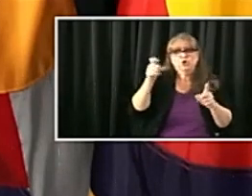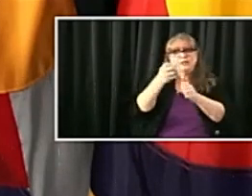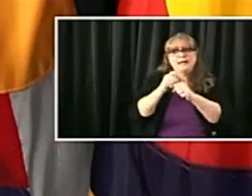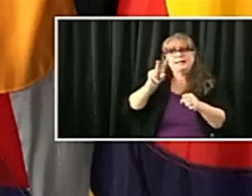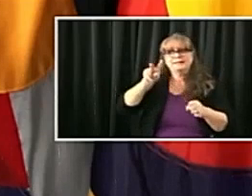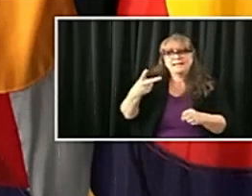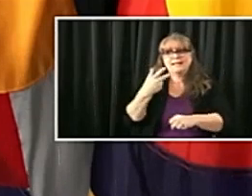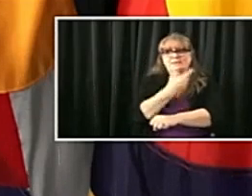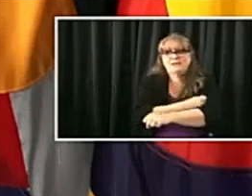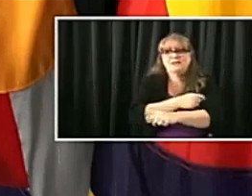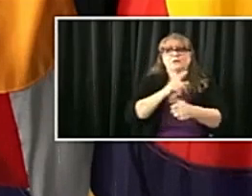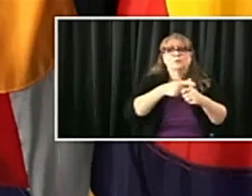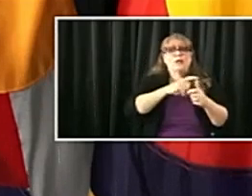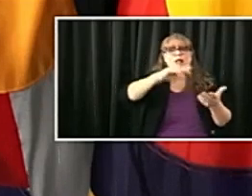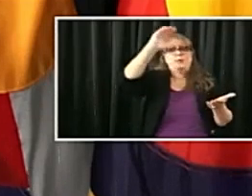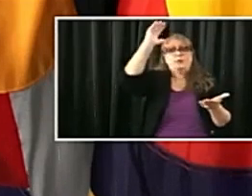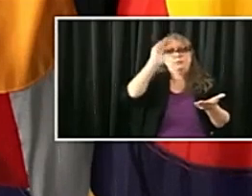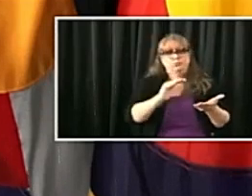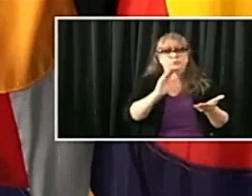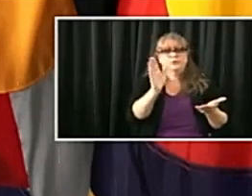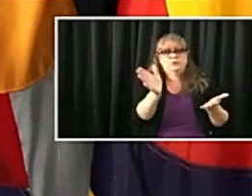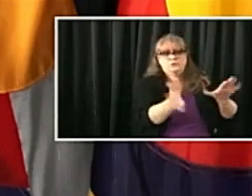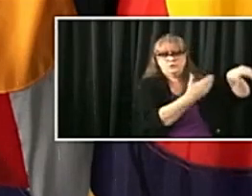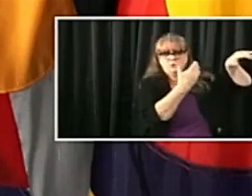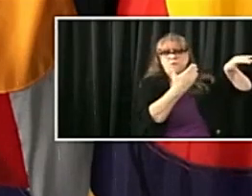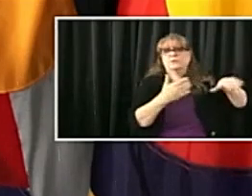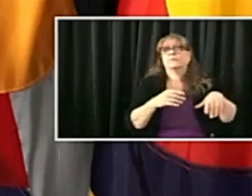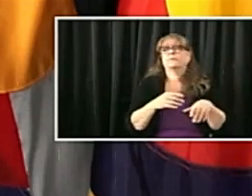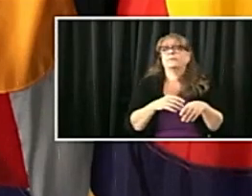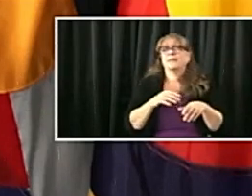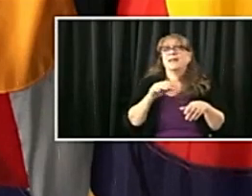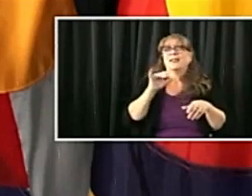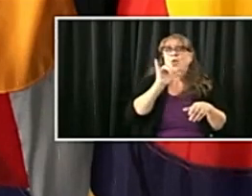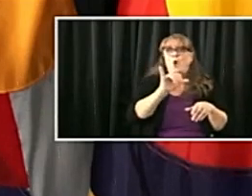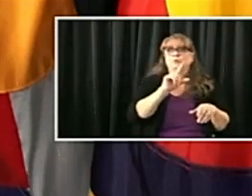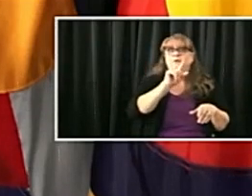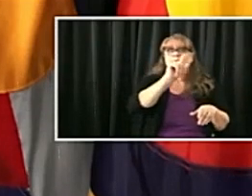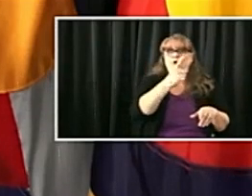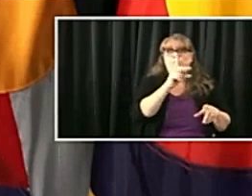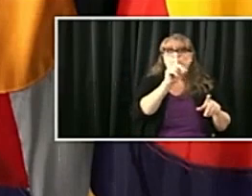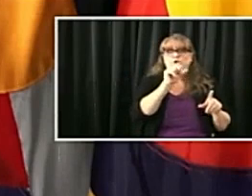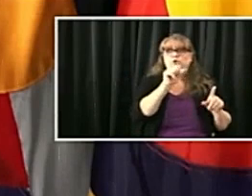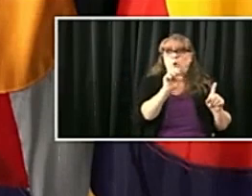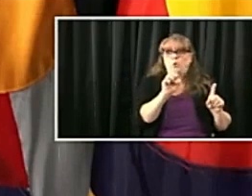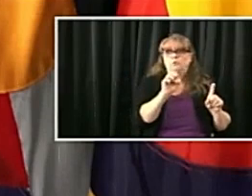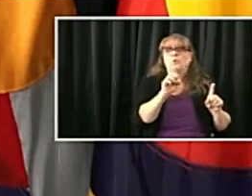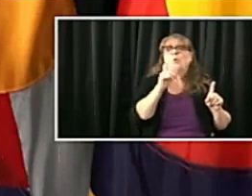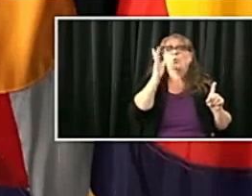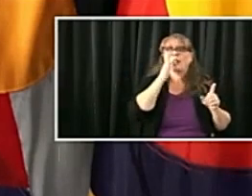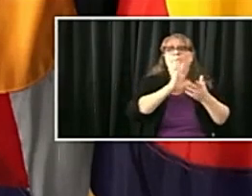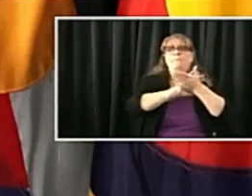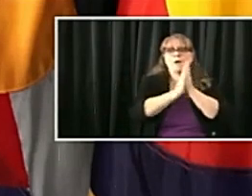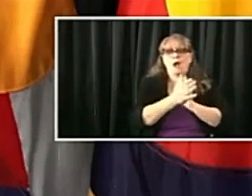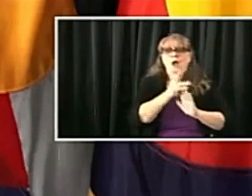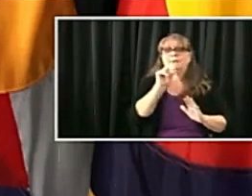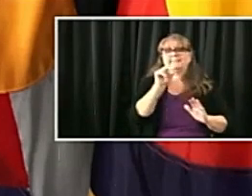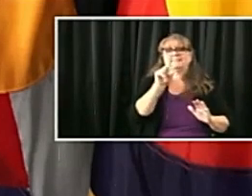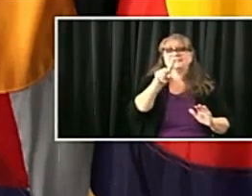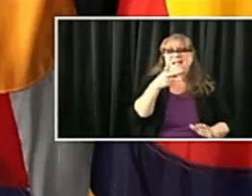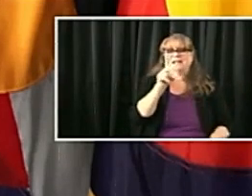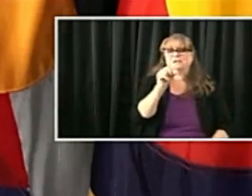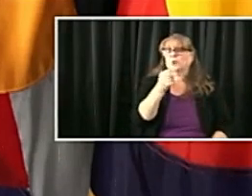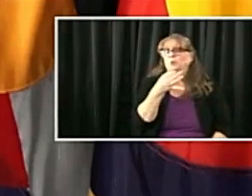will happen is some of those doses that were going to be designated as first doses to new people might have to backfill second doses. But